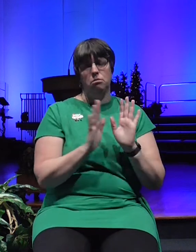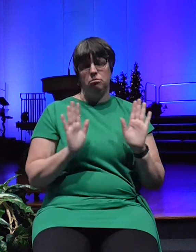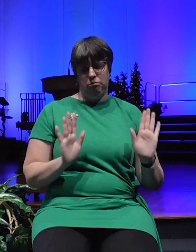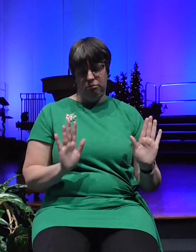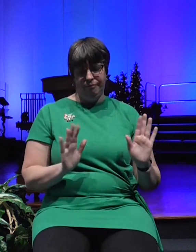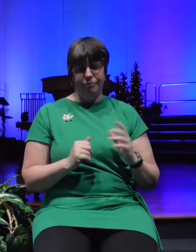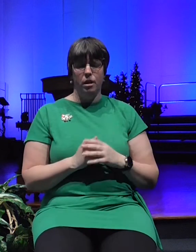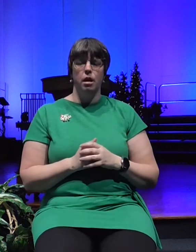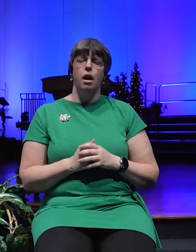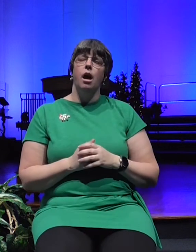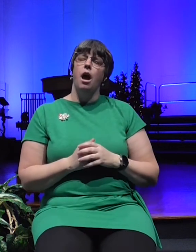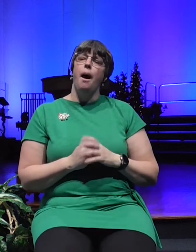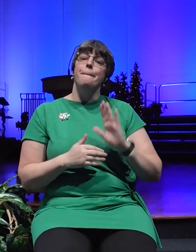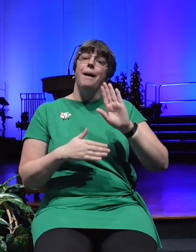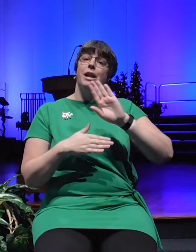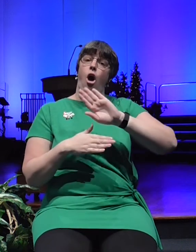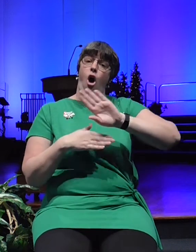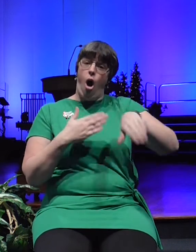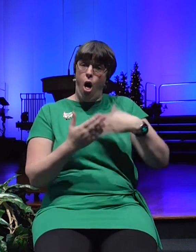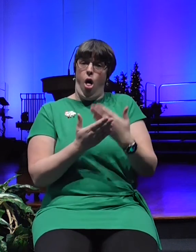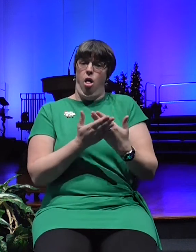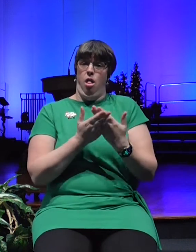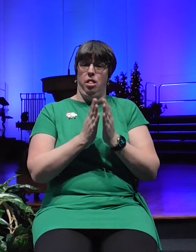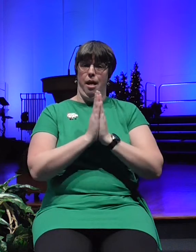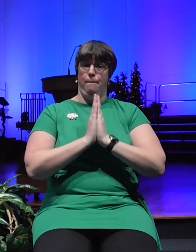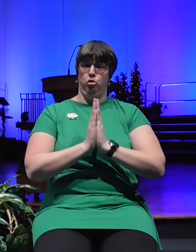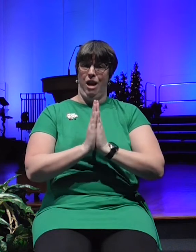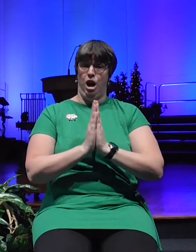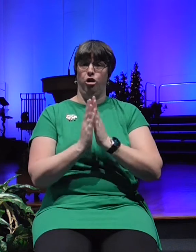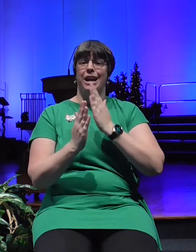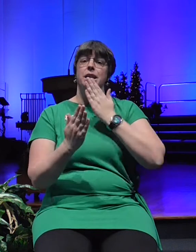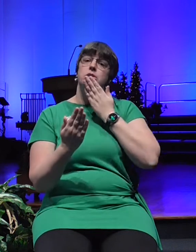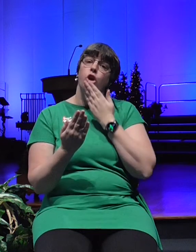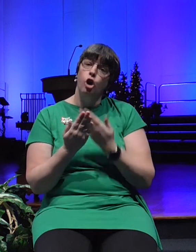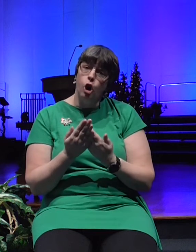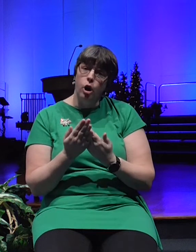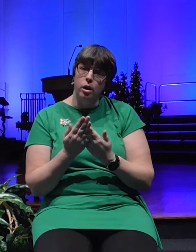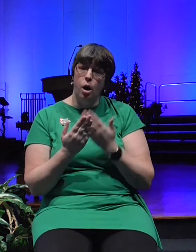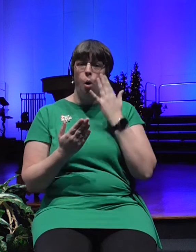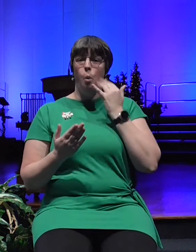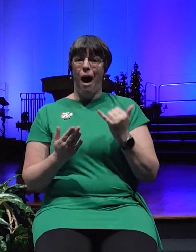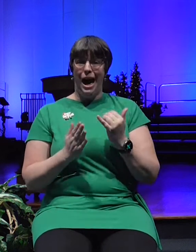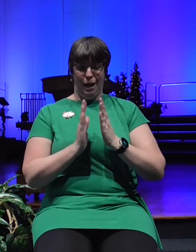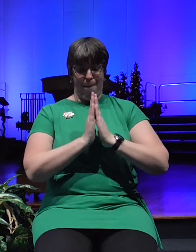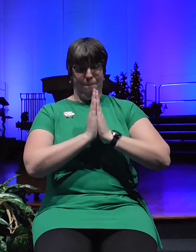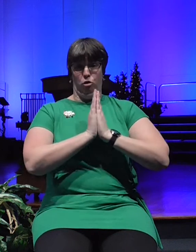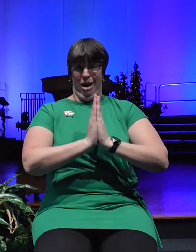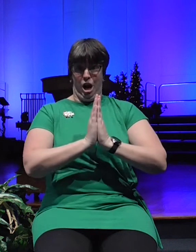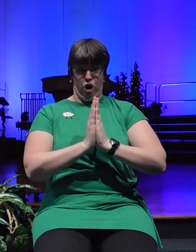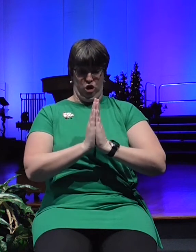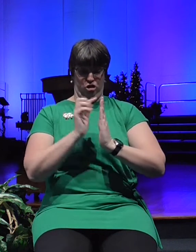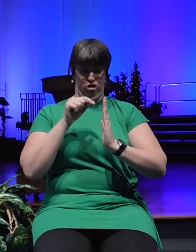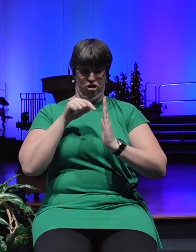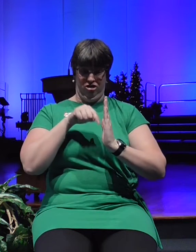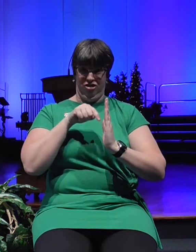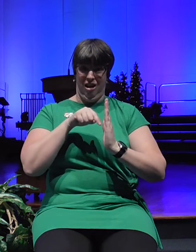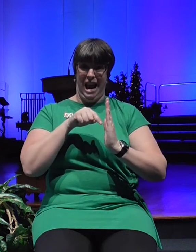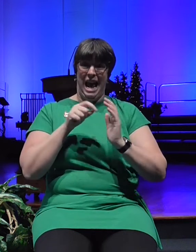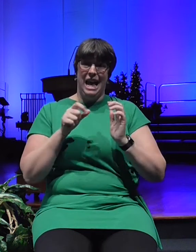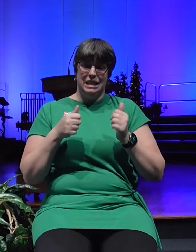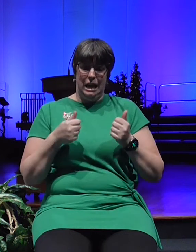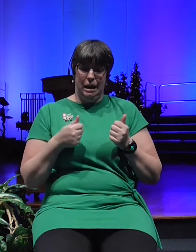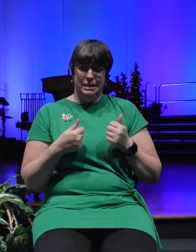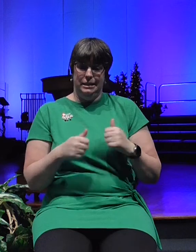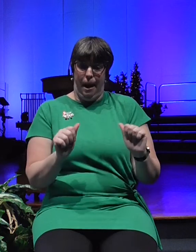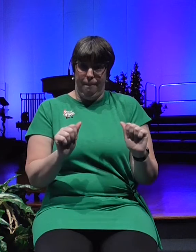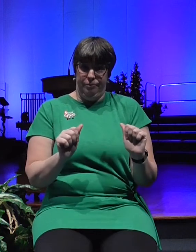And that all prayer from all faith traditions is good because prayer in and of itself is an attempt on the part